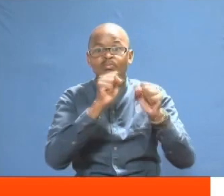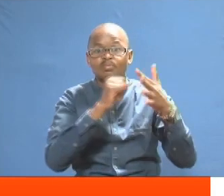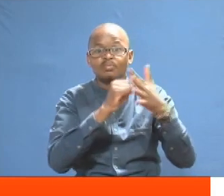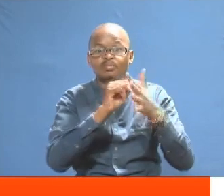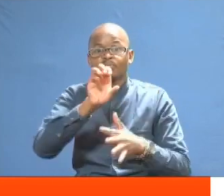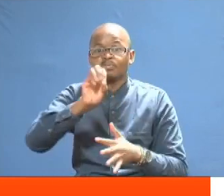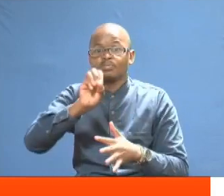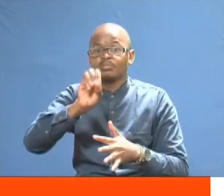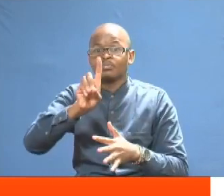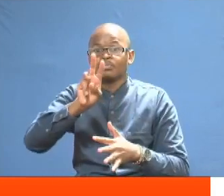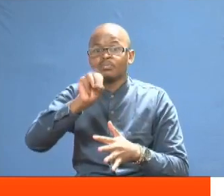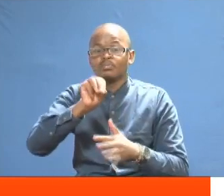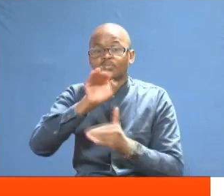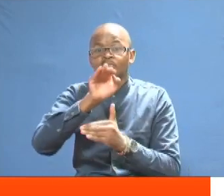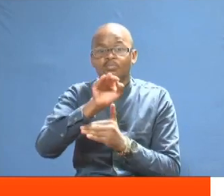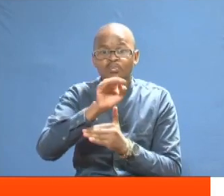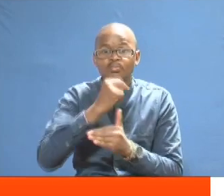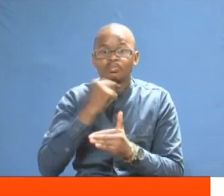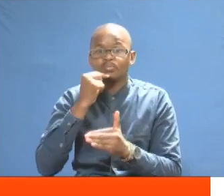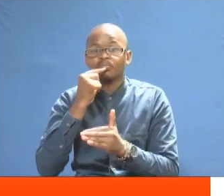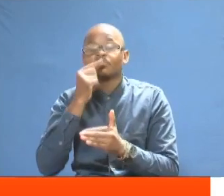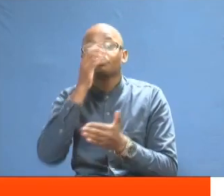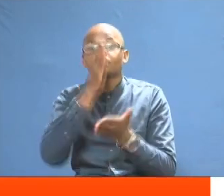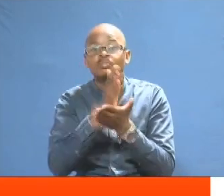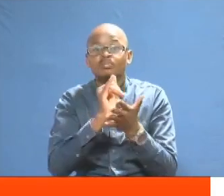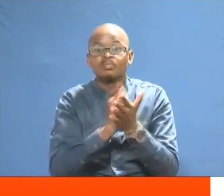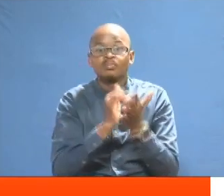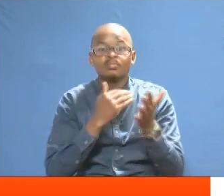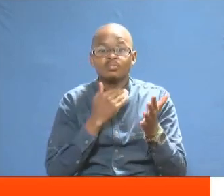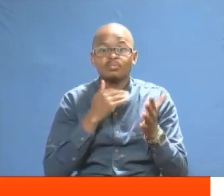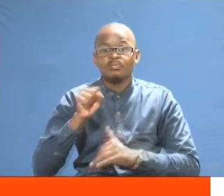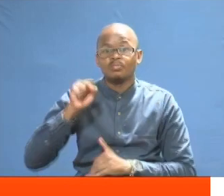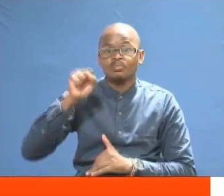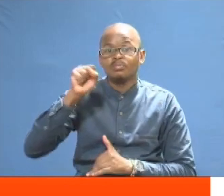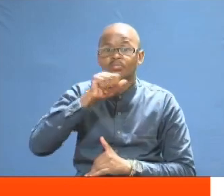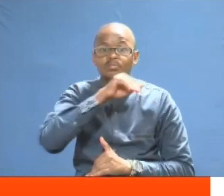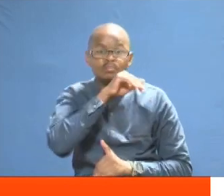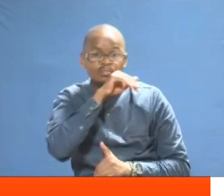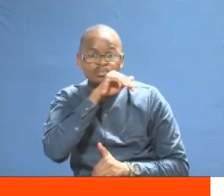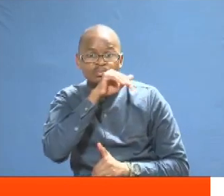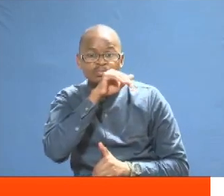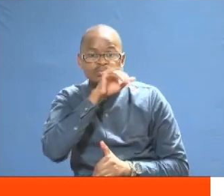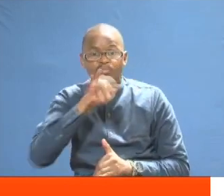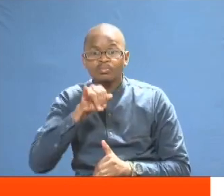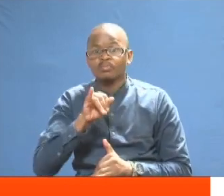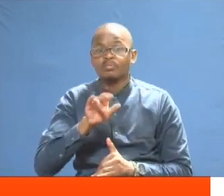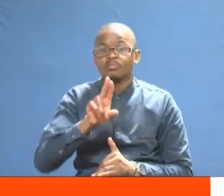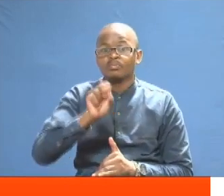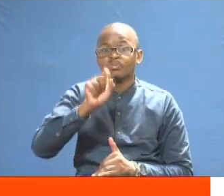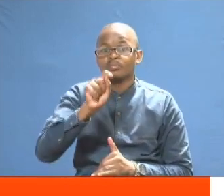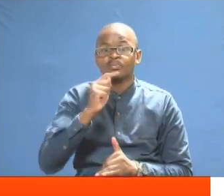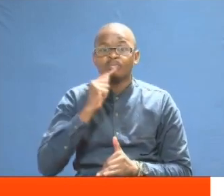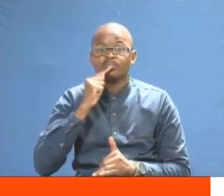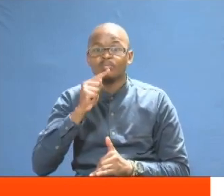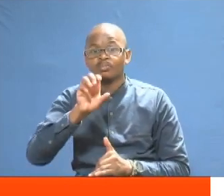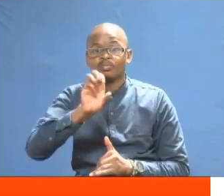is the ODM leader. And that is why we have requested them with all due respect. If you want to campaign for Raila Odinga, I am